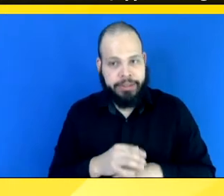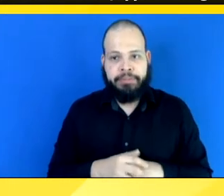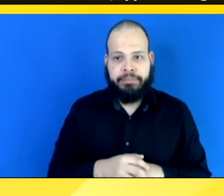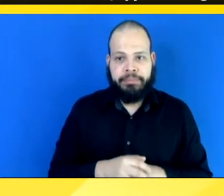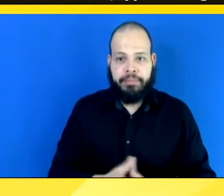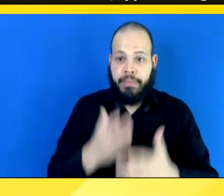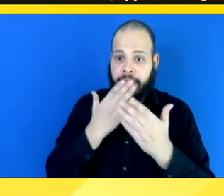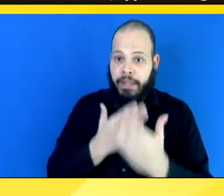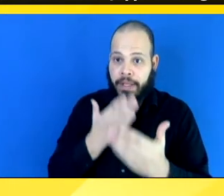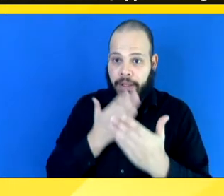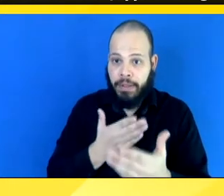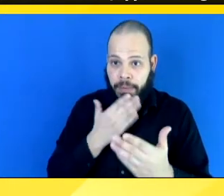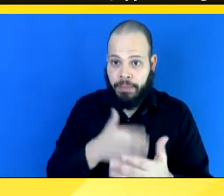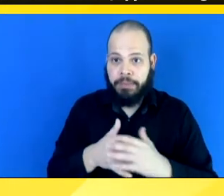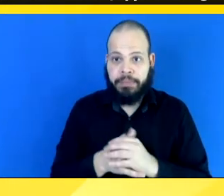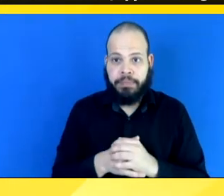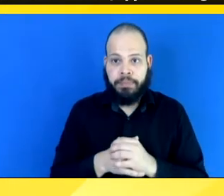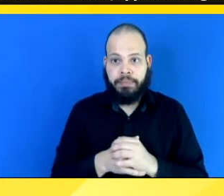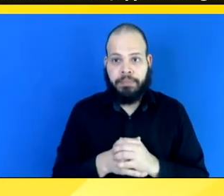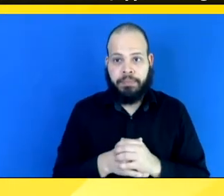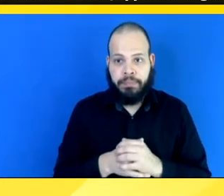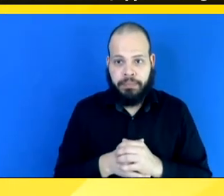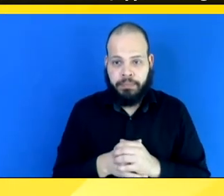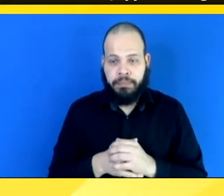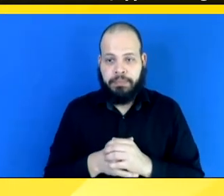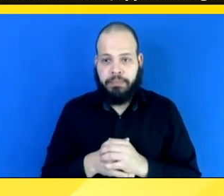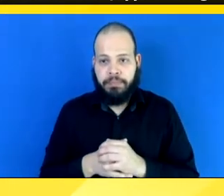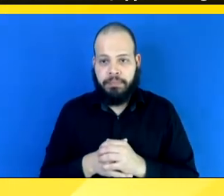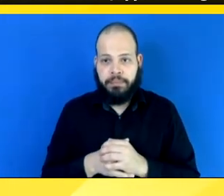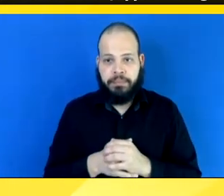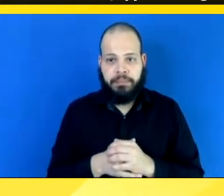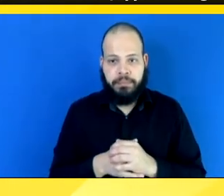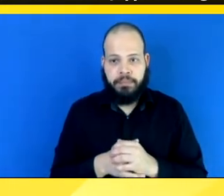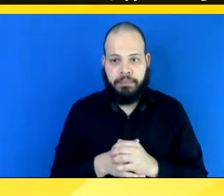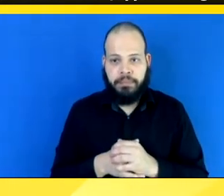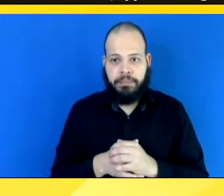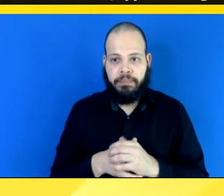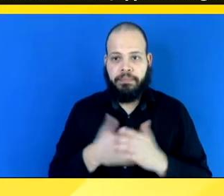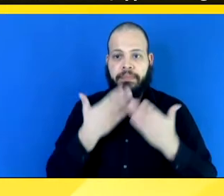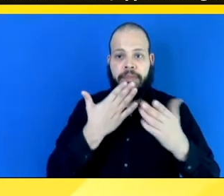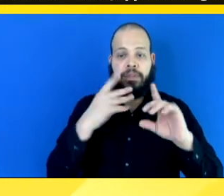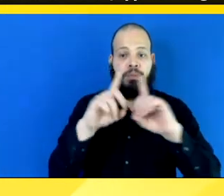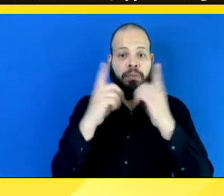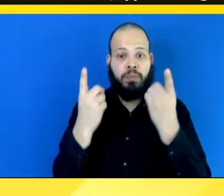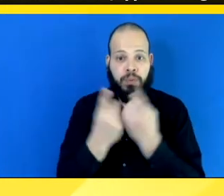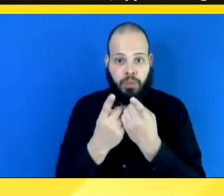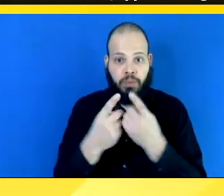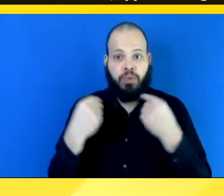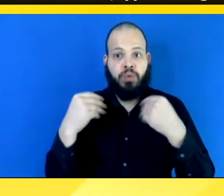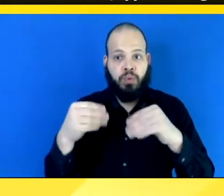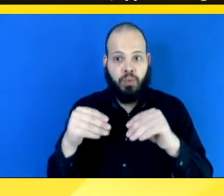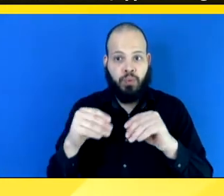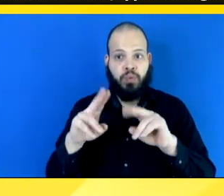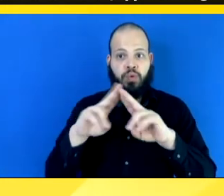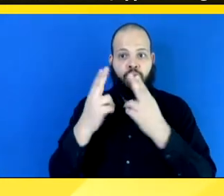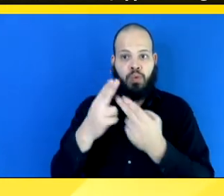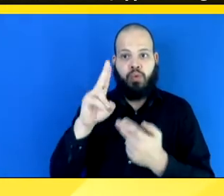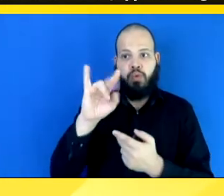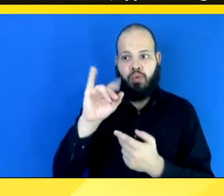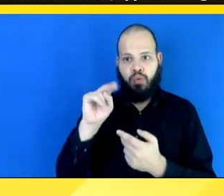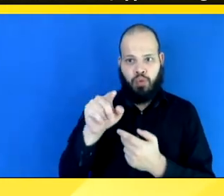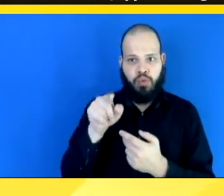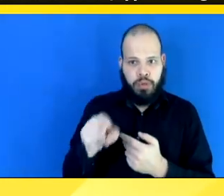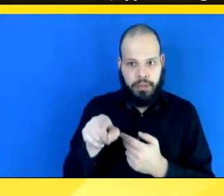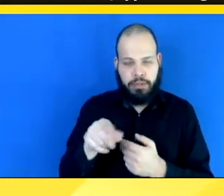Store Union and all of you who are here. Now, here's what's at stake. All the